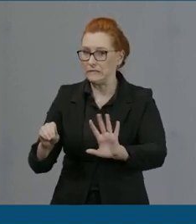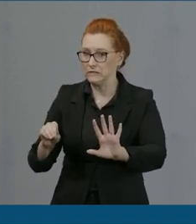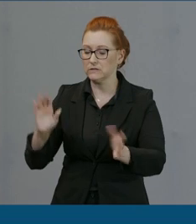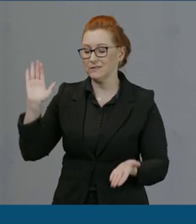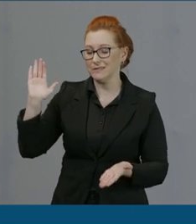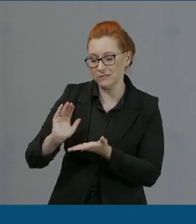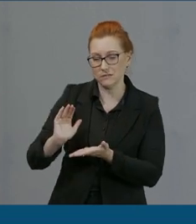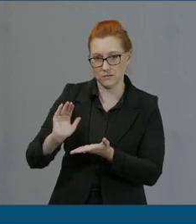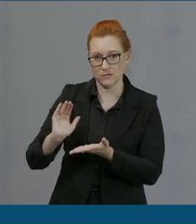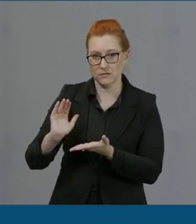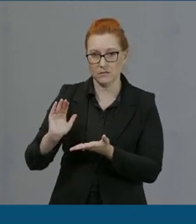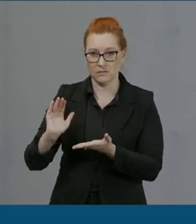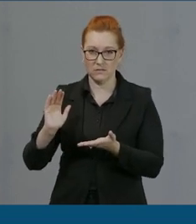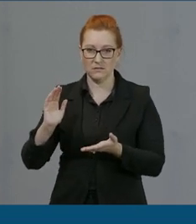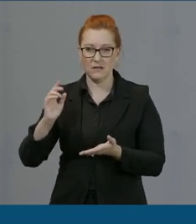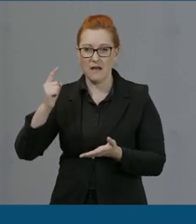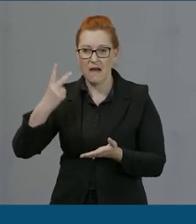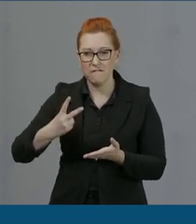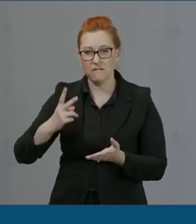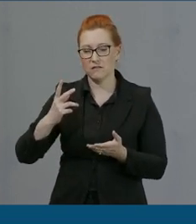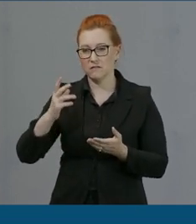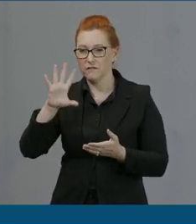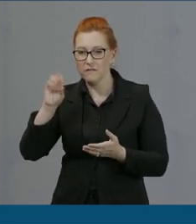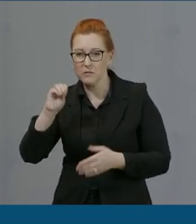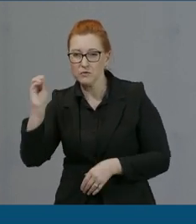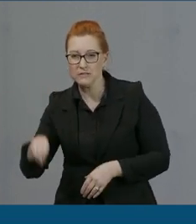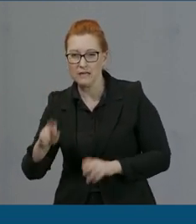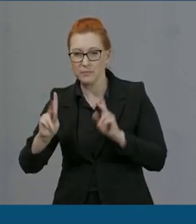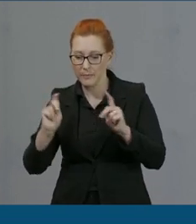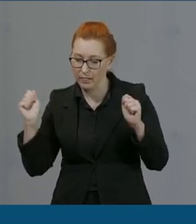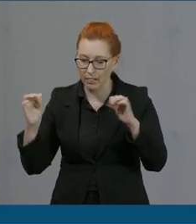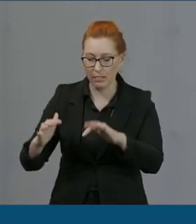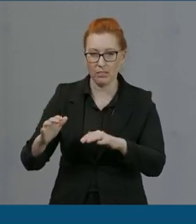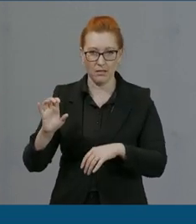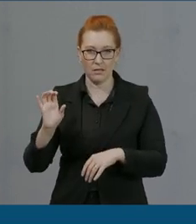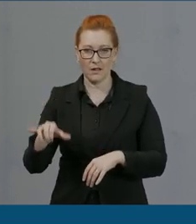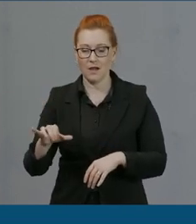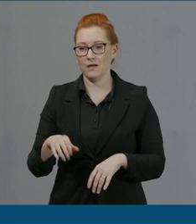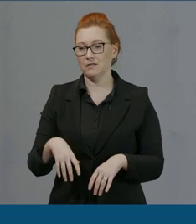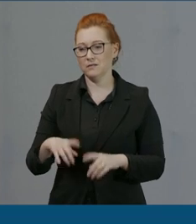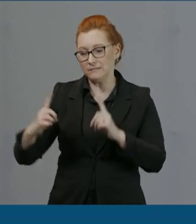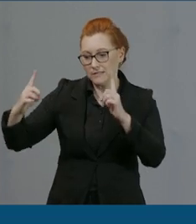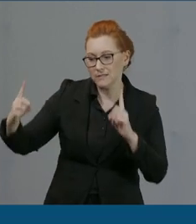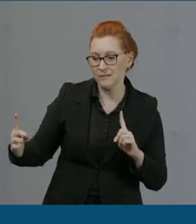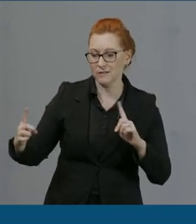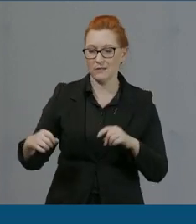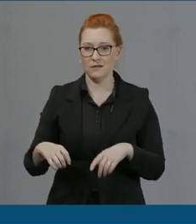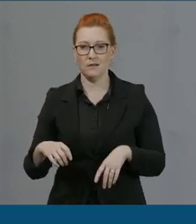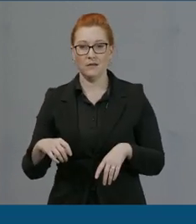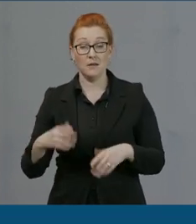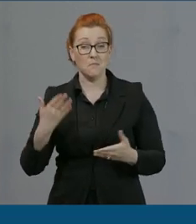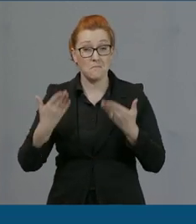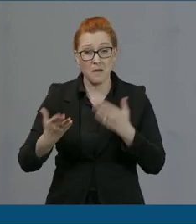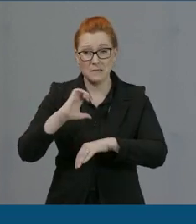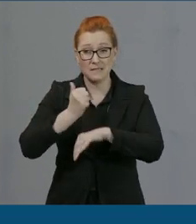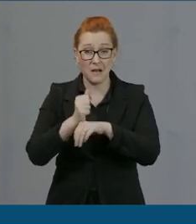masks, physical distancing, and depending on occupancy level, business by